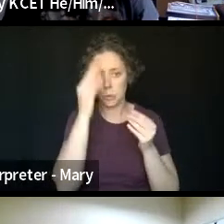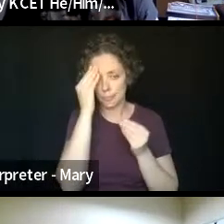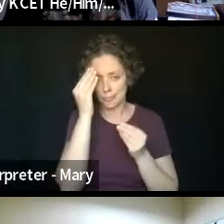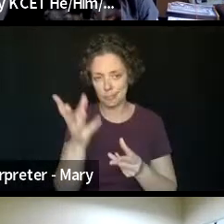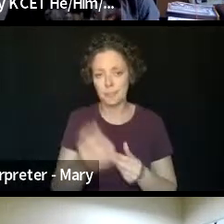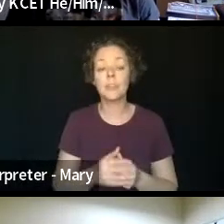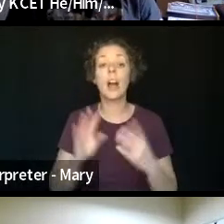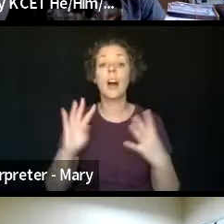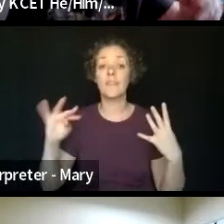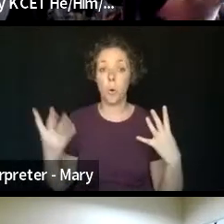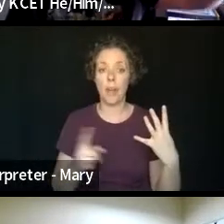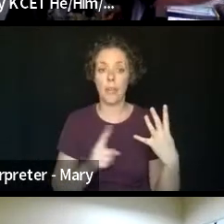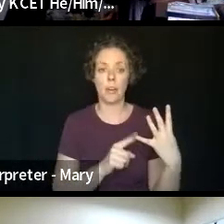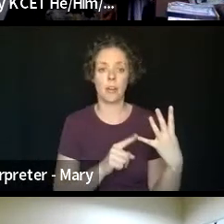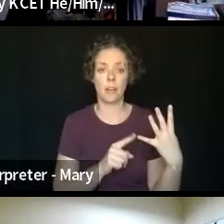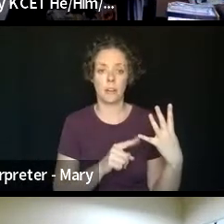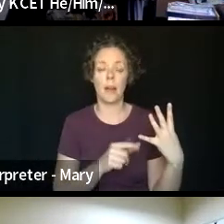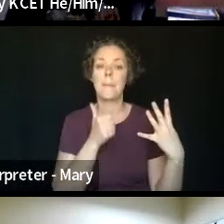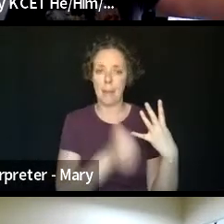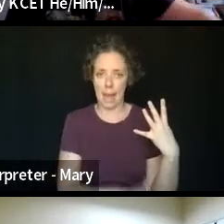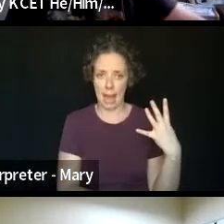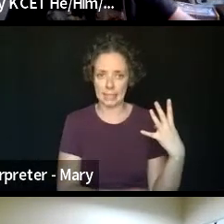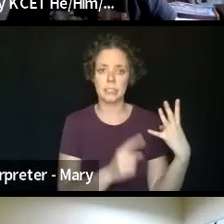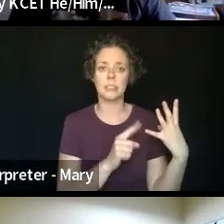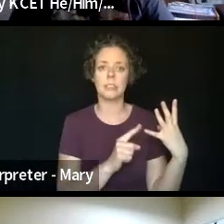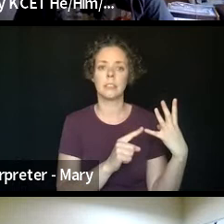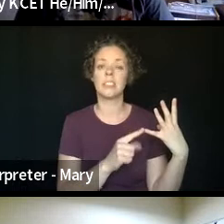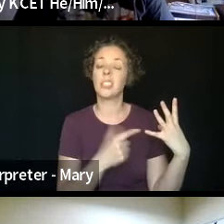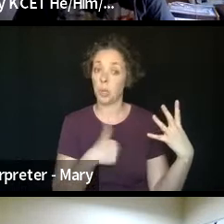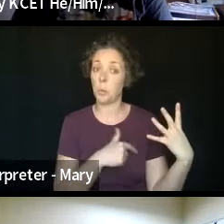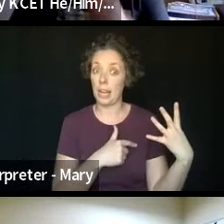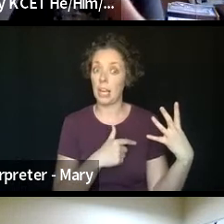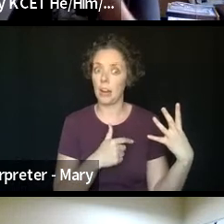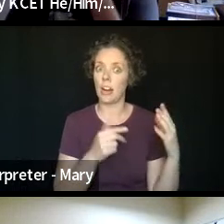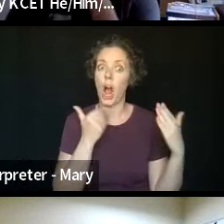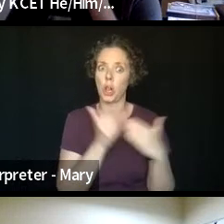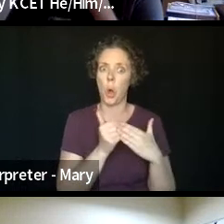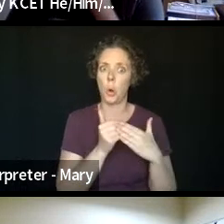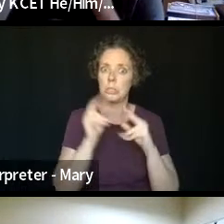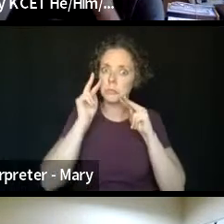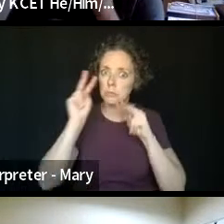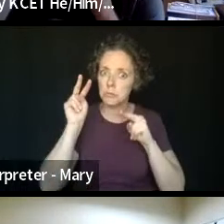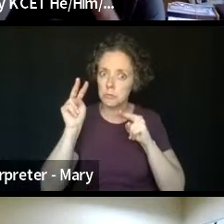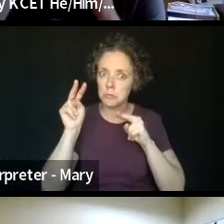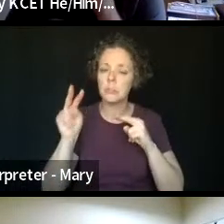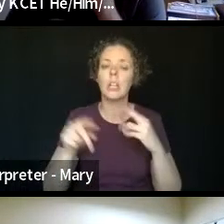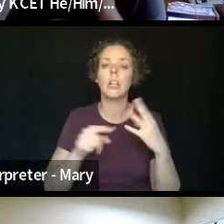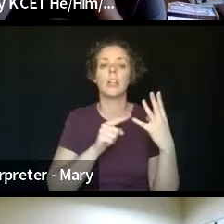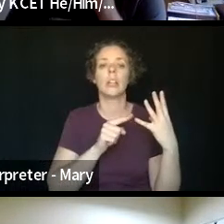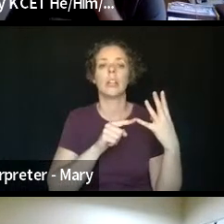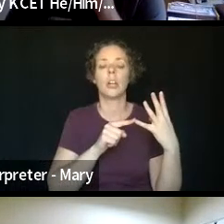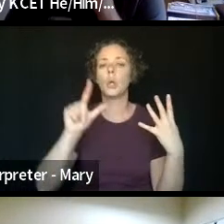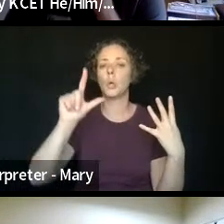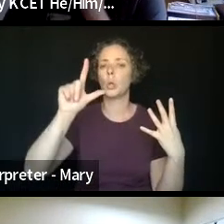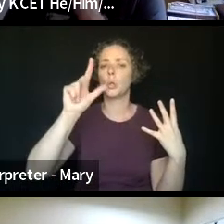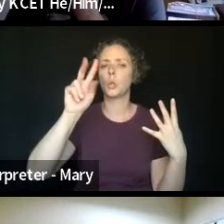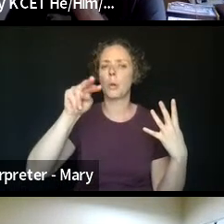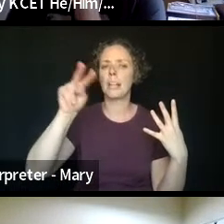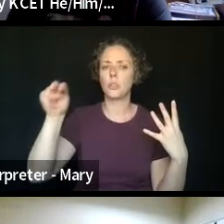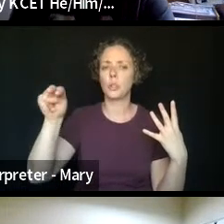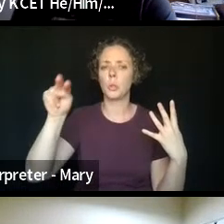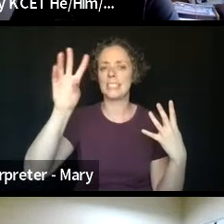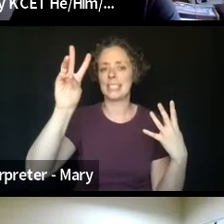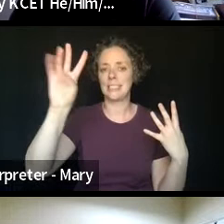that passed and that we are keeping a close eye on as well is